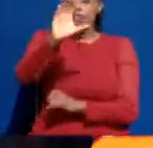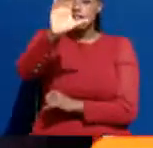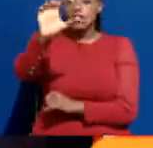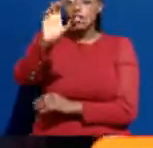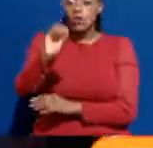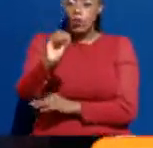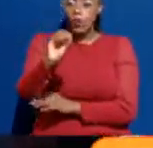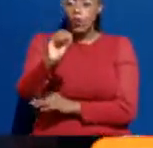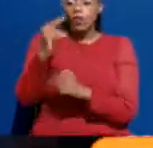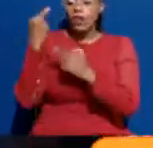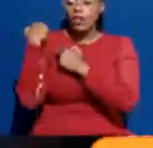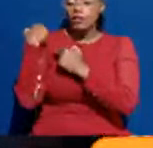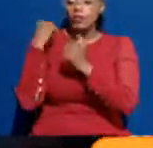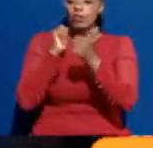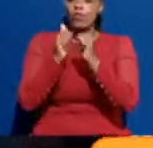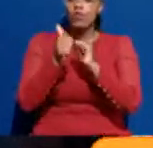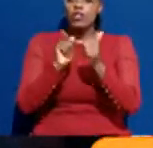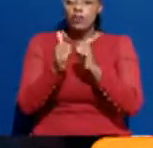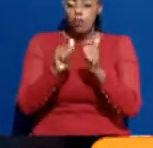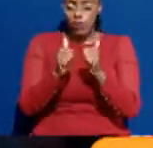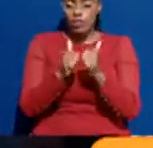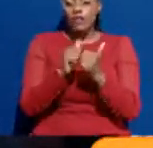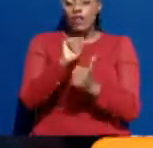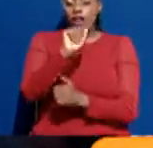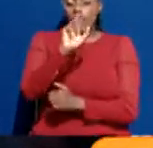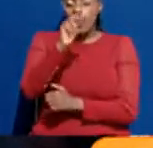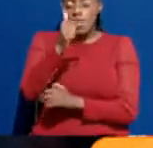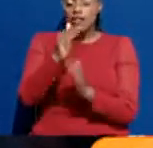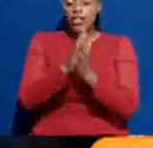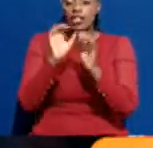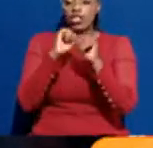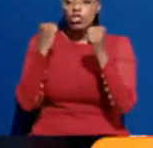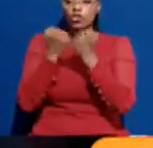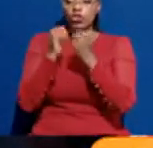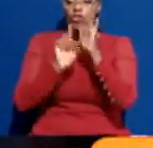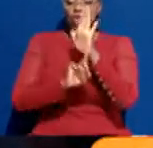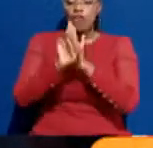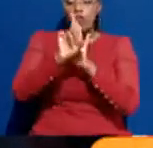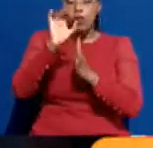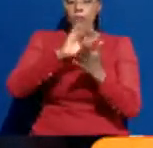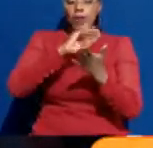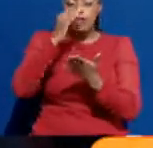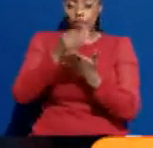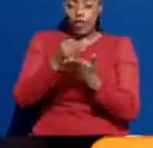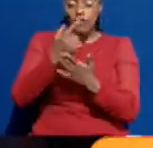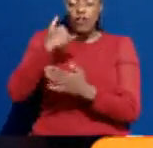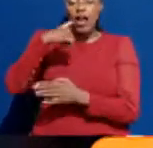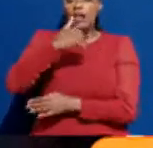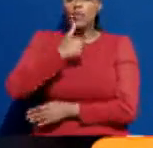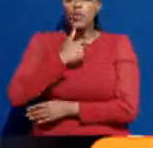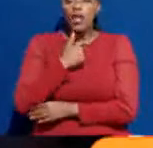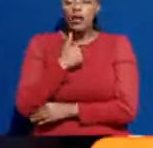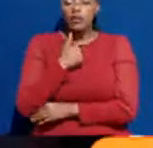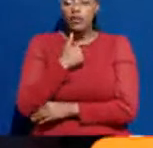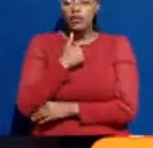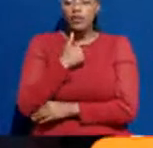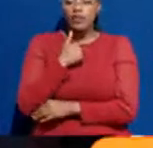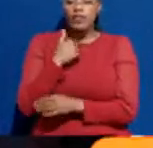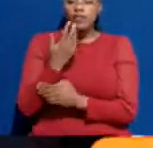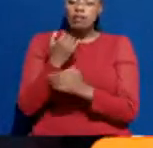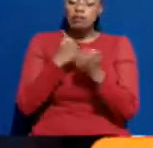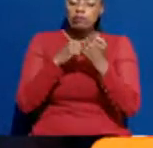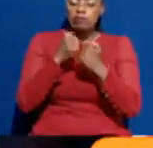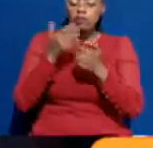the Sports, Arts and Social Development Fund. We will be having a more